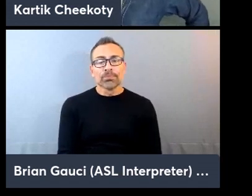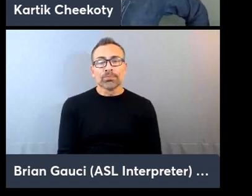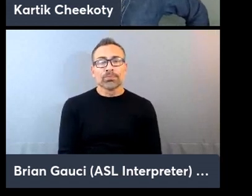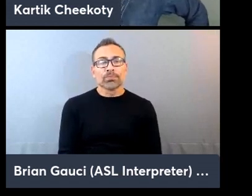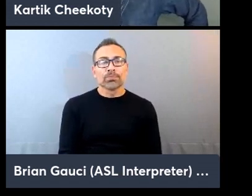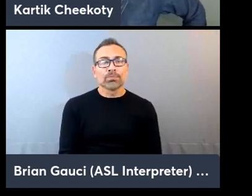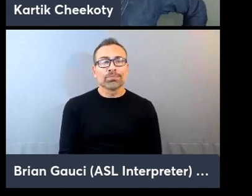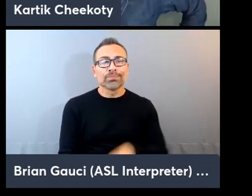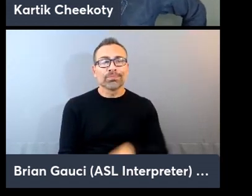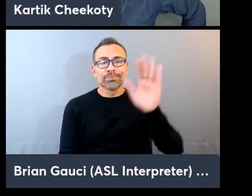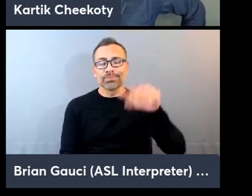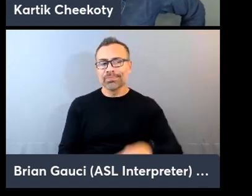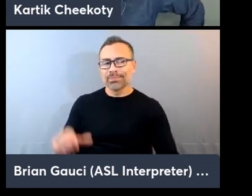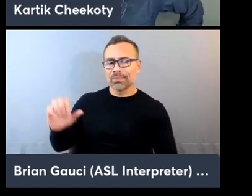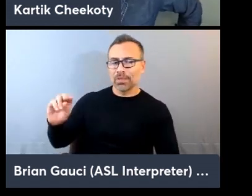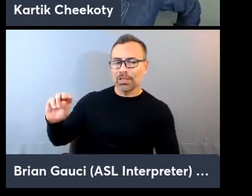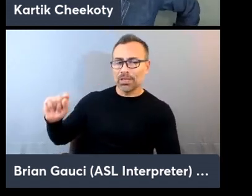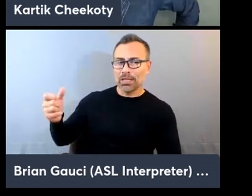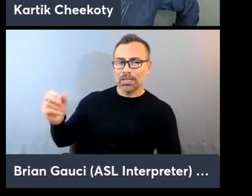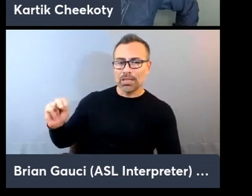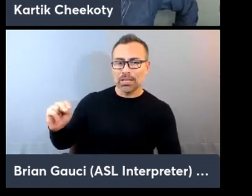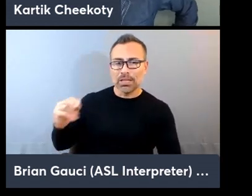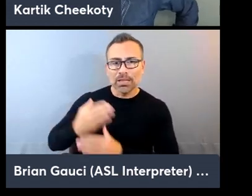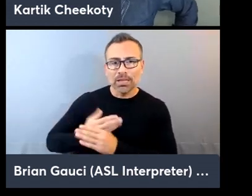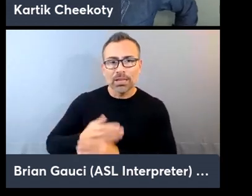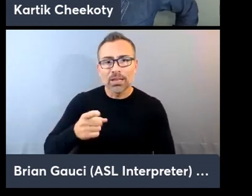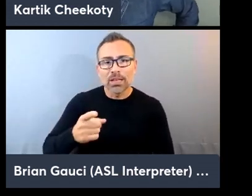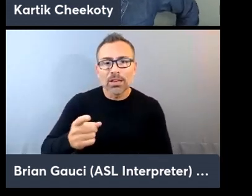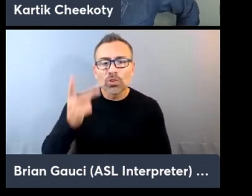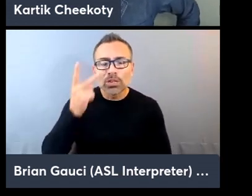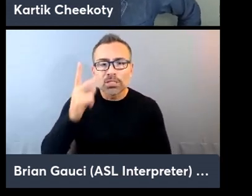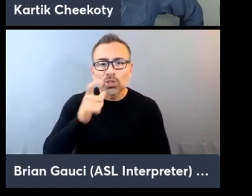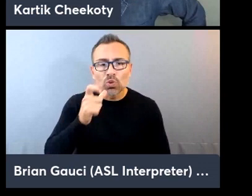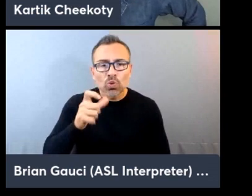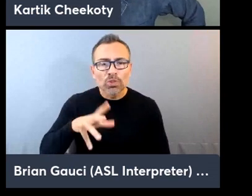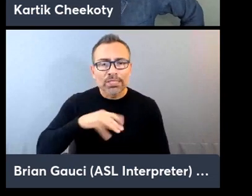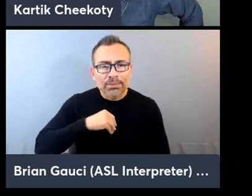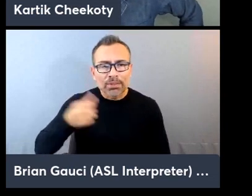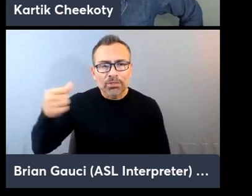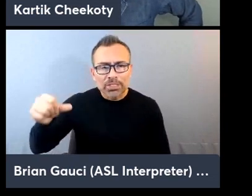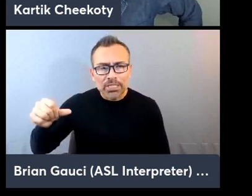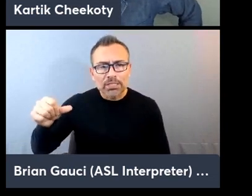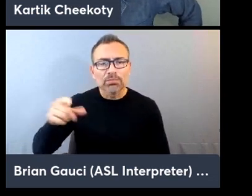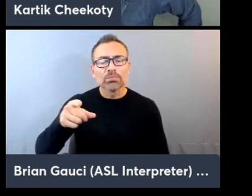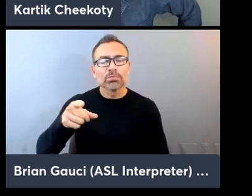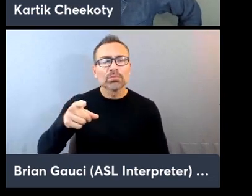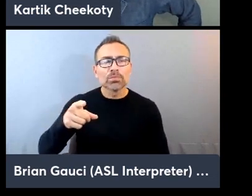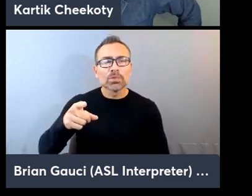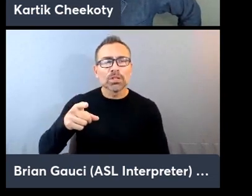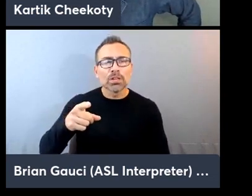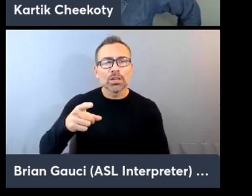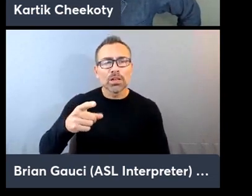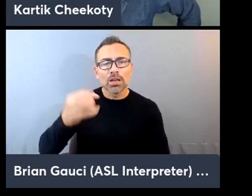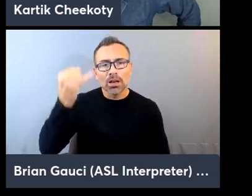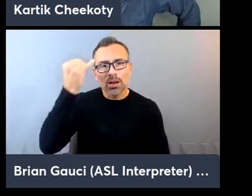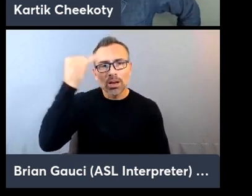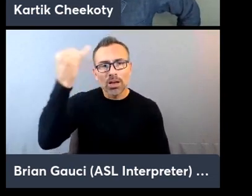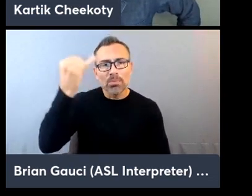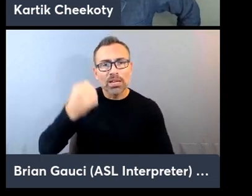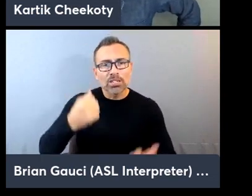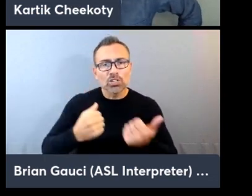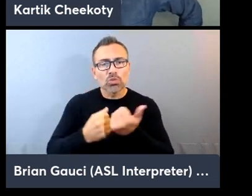Now, in terms of this log of like seeing who's accepted and rejected things, I imagine this is probably pretty good for